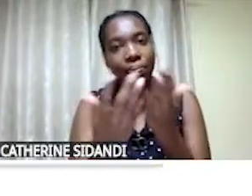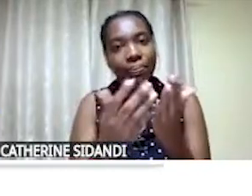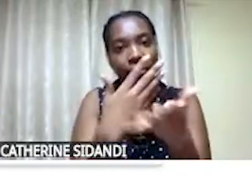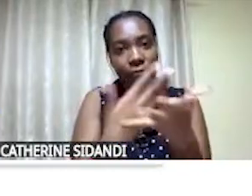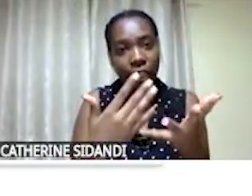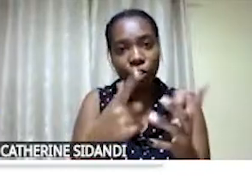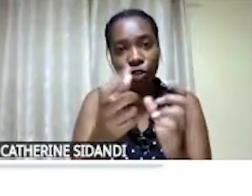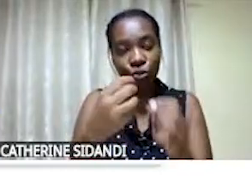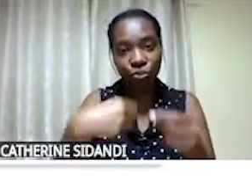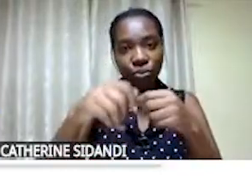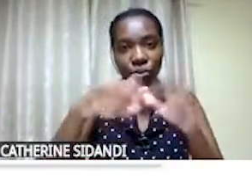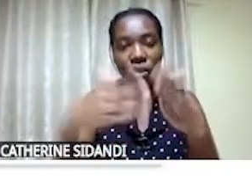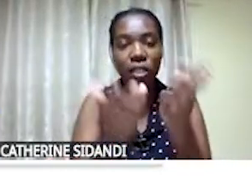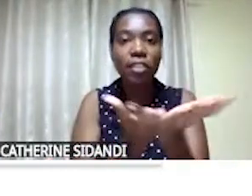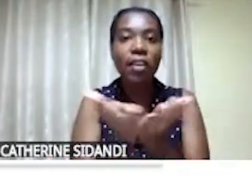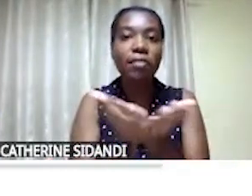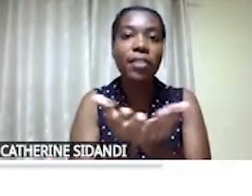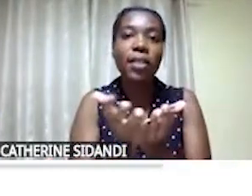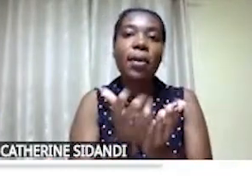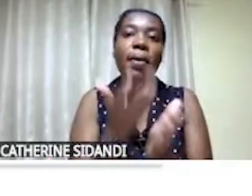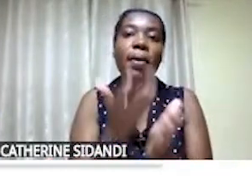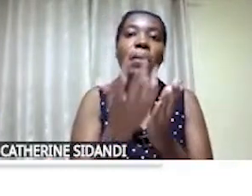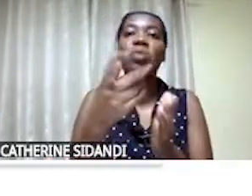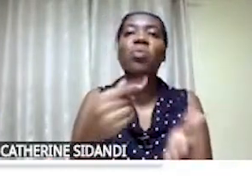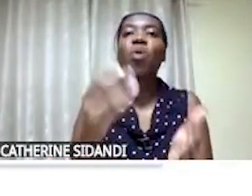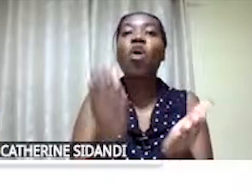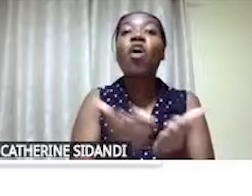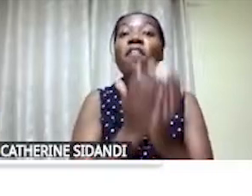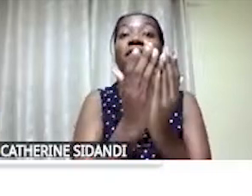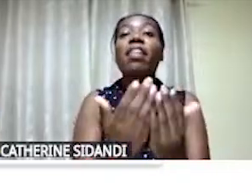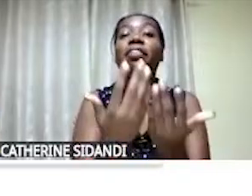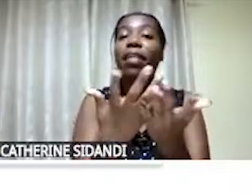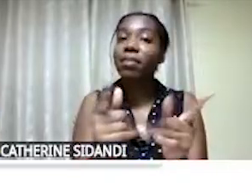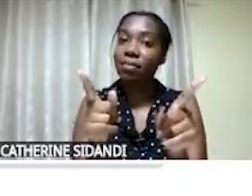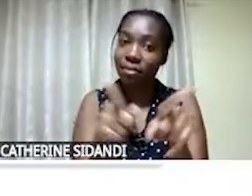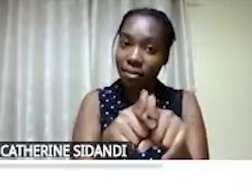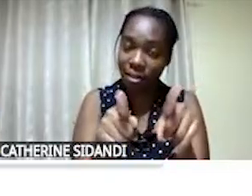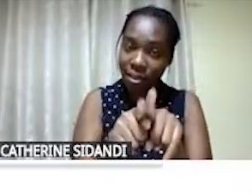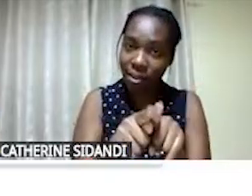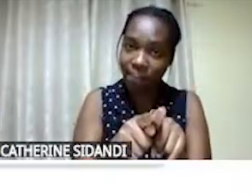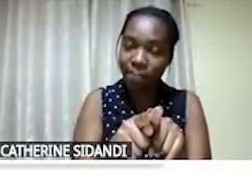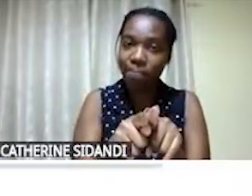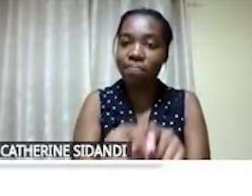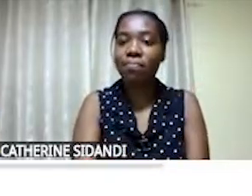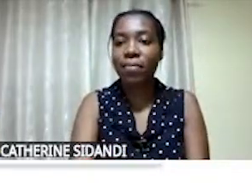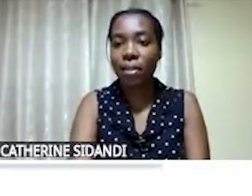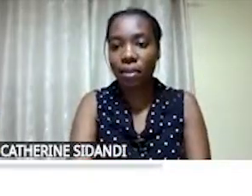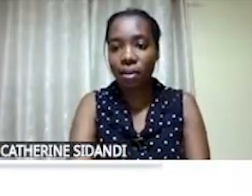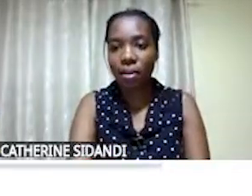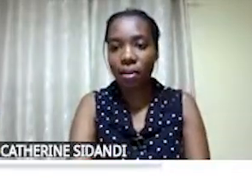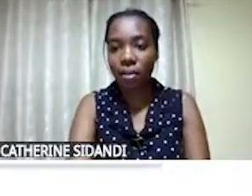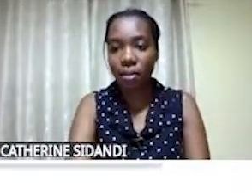and you might be offering similar services or similar products, but how